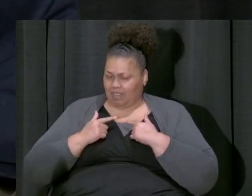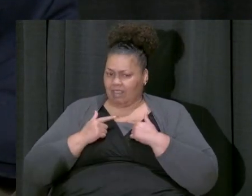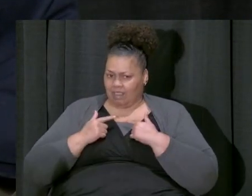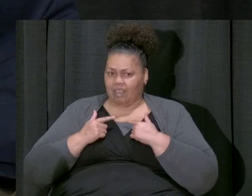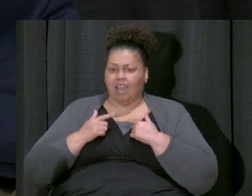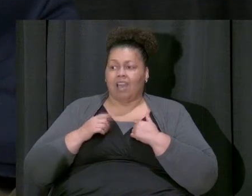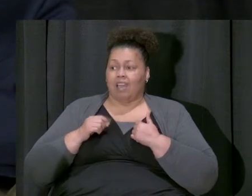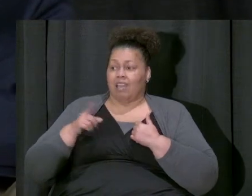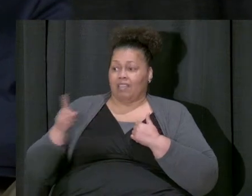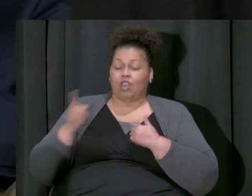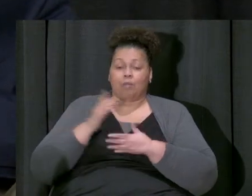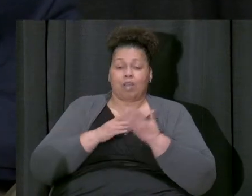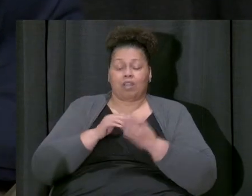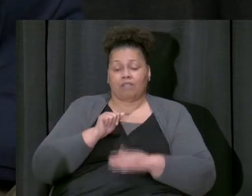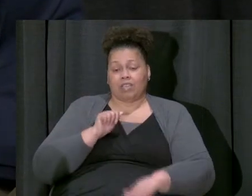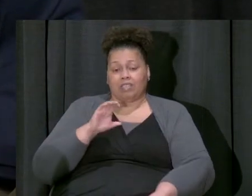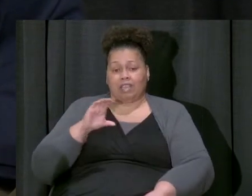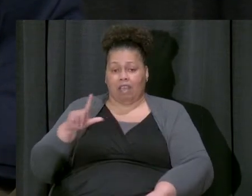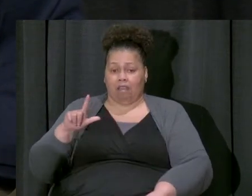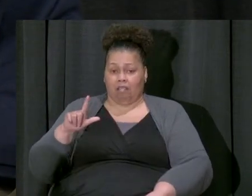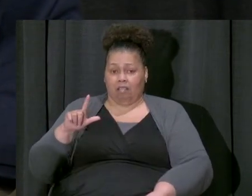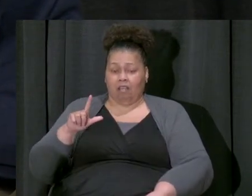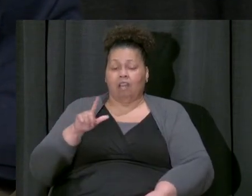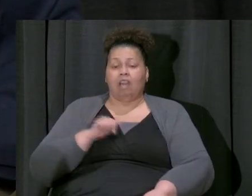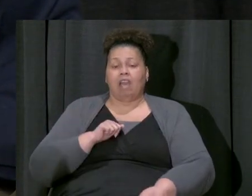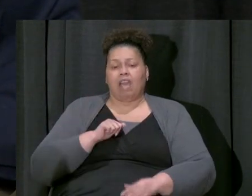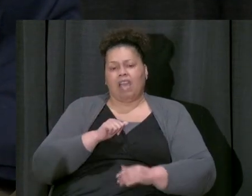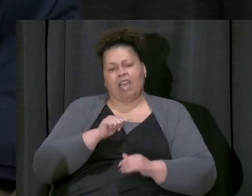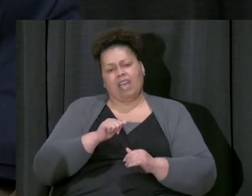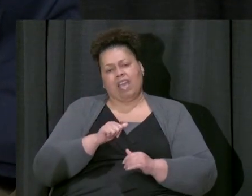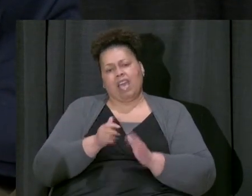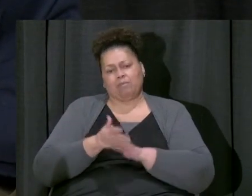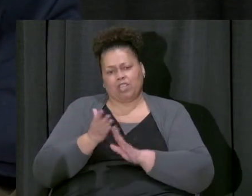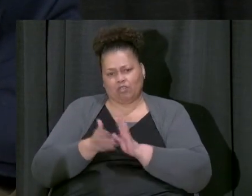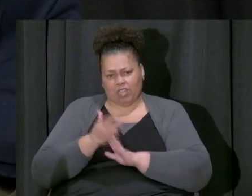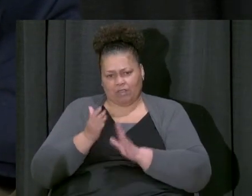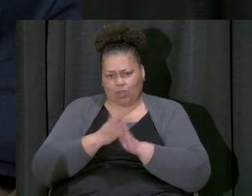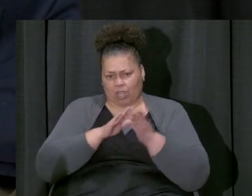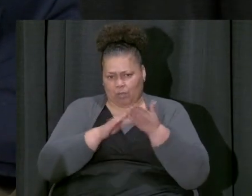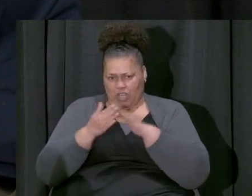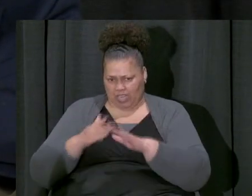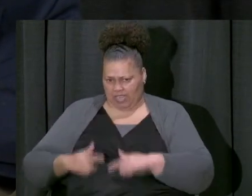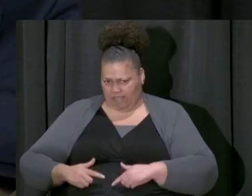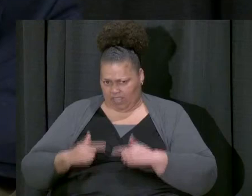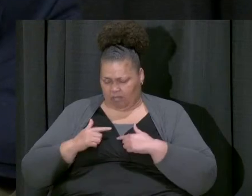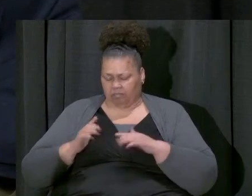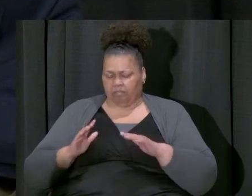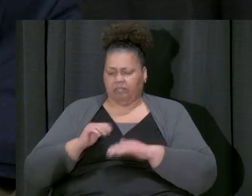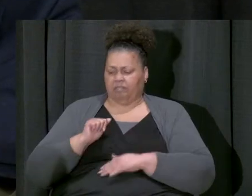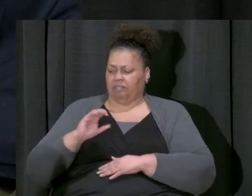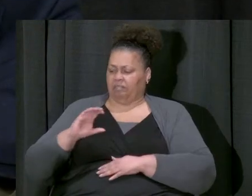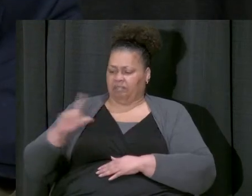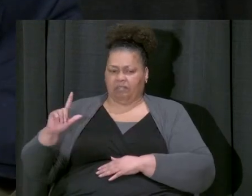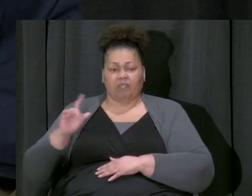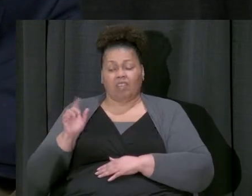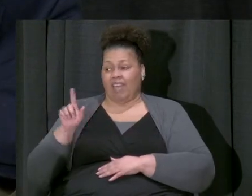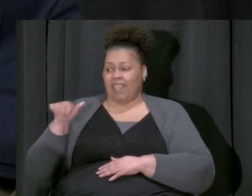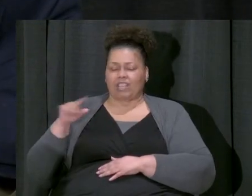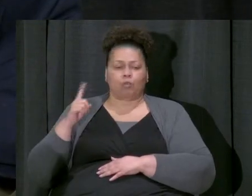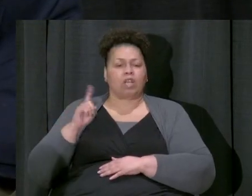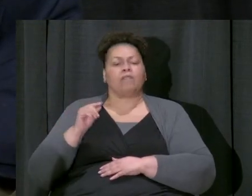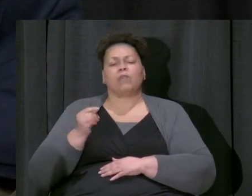And they're part of ACL, the Administration for Community Living. And they're one of the few organizations